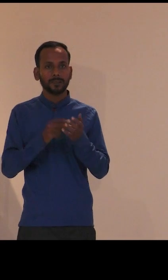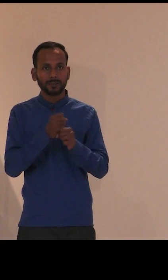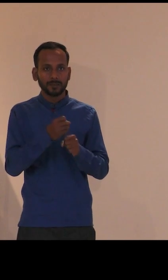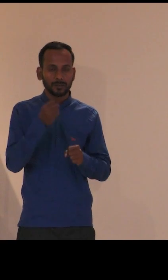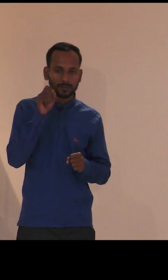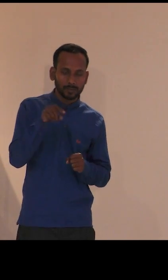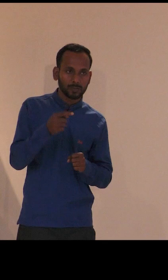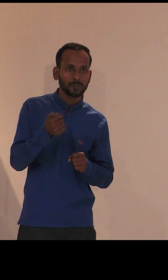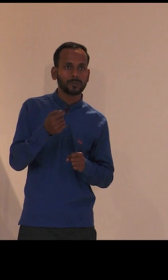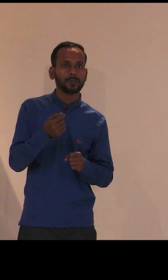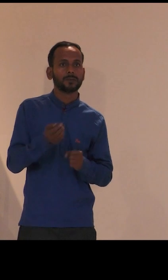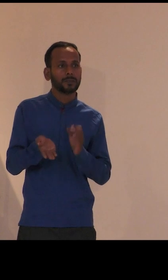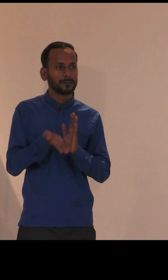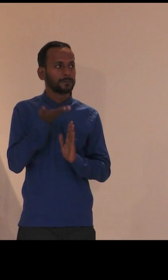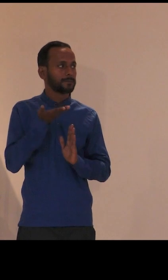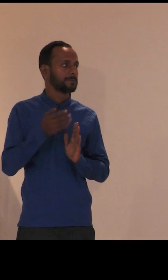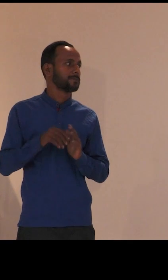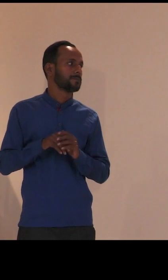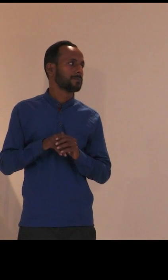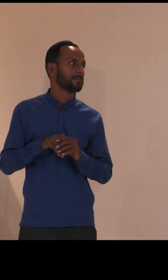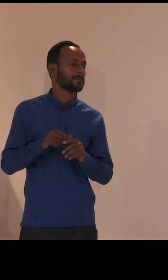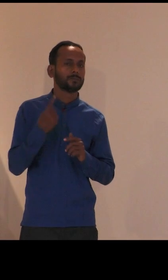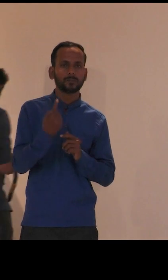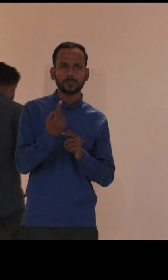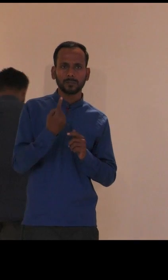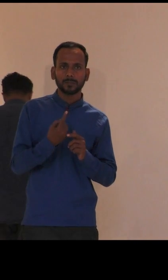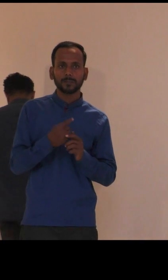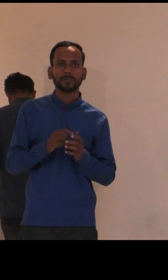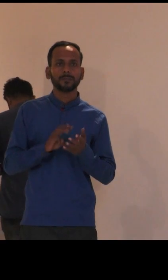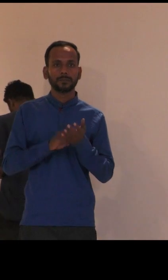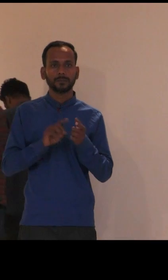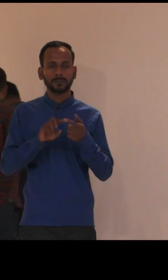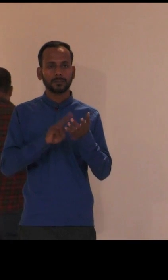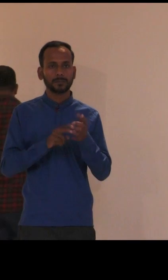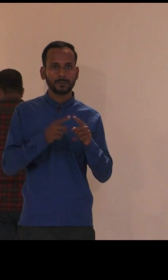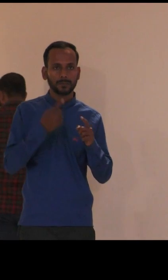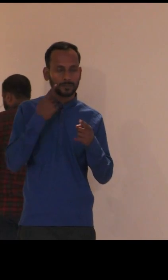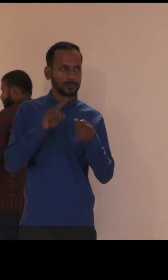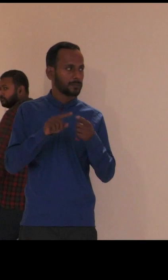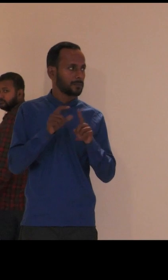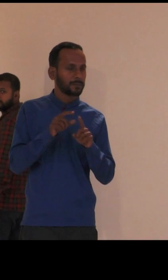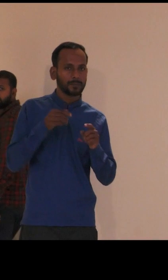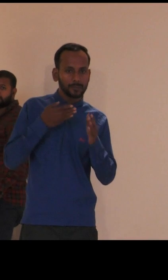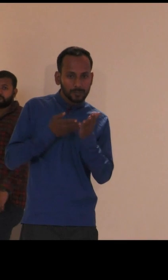organizations. So their single mandate to us was, through PARI education, that we